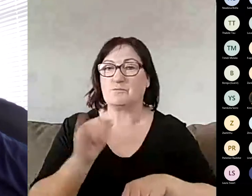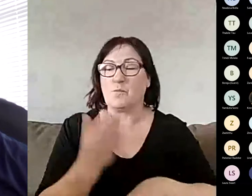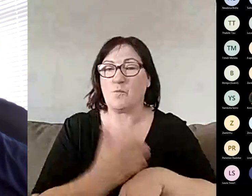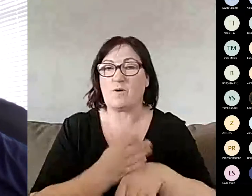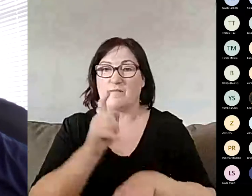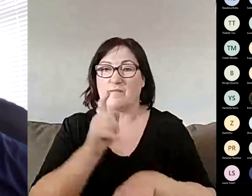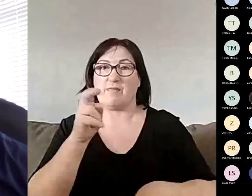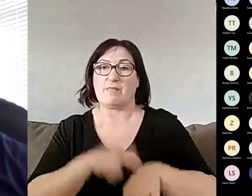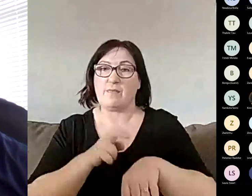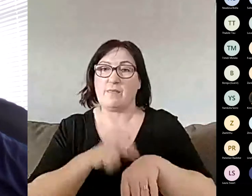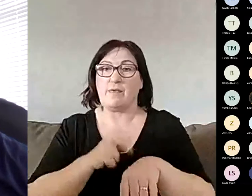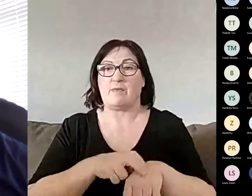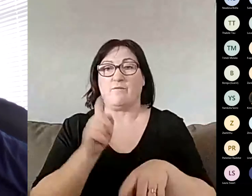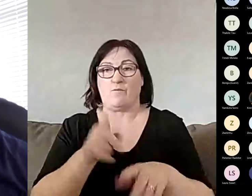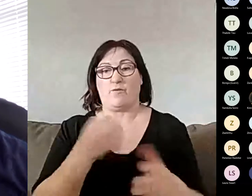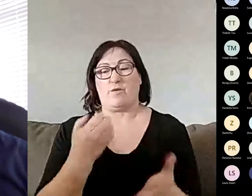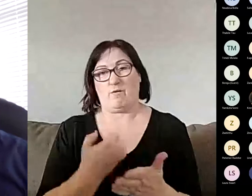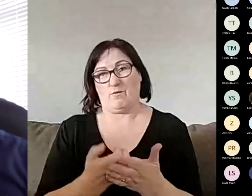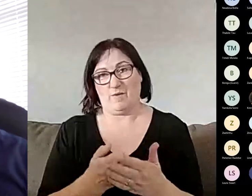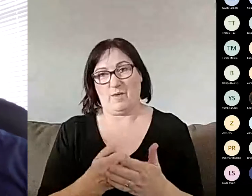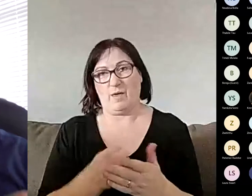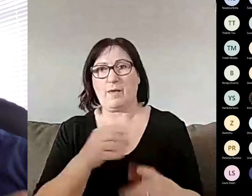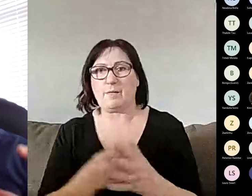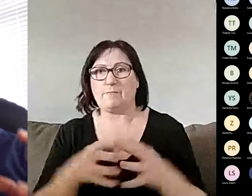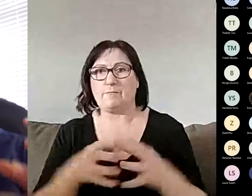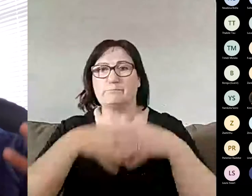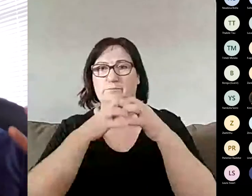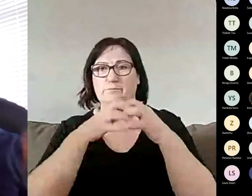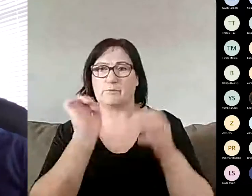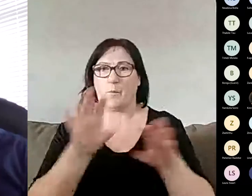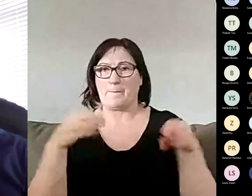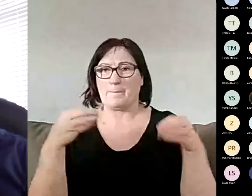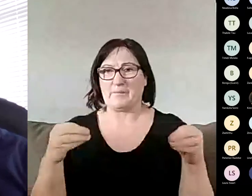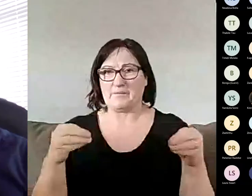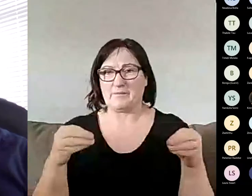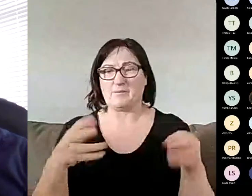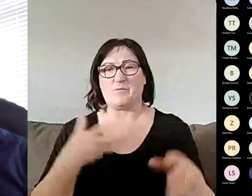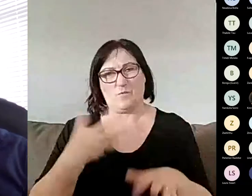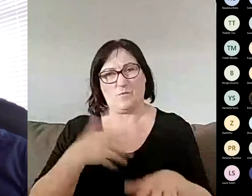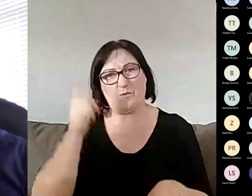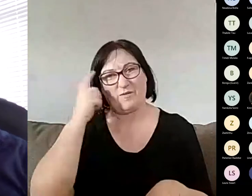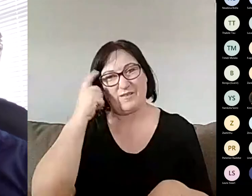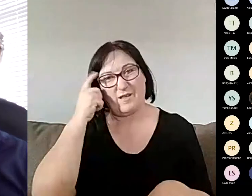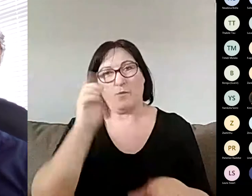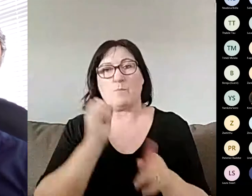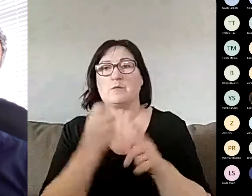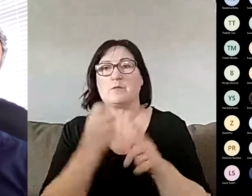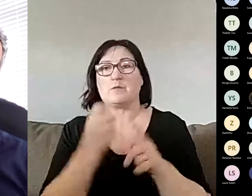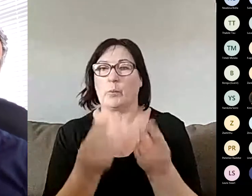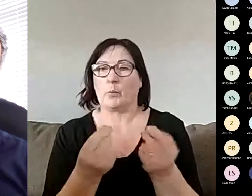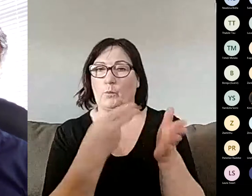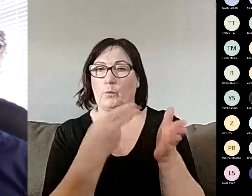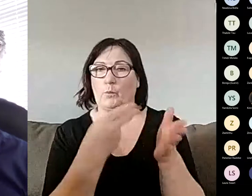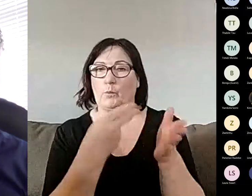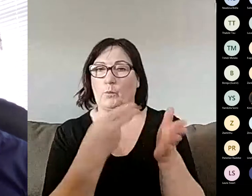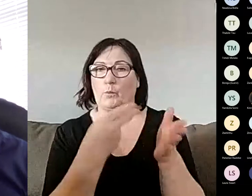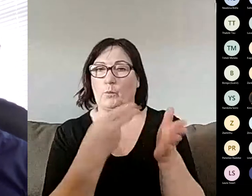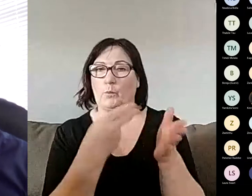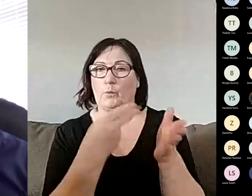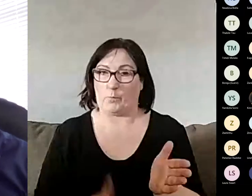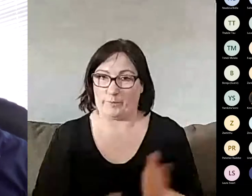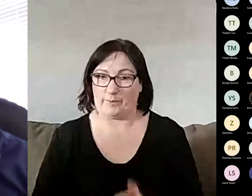to start businesses of their own, we want you to understand what that compliance environment looks like. So